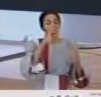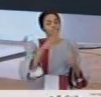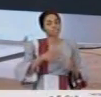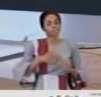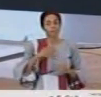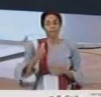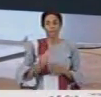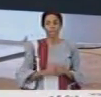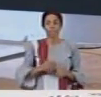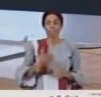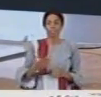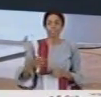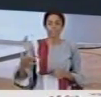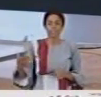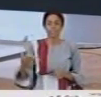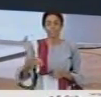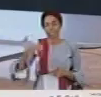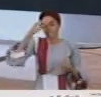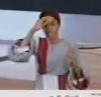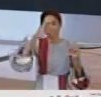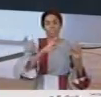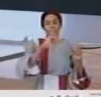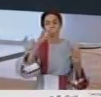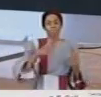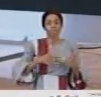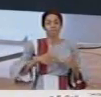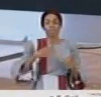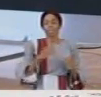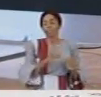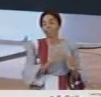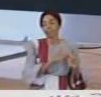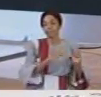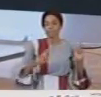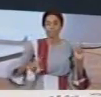He is my everything.